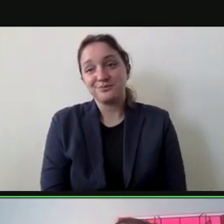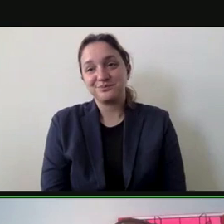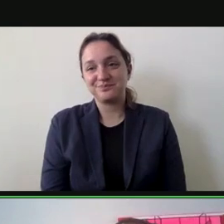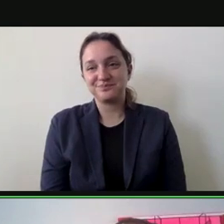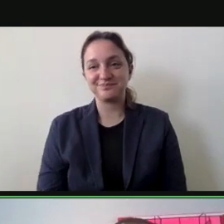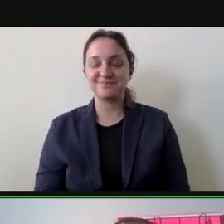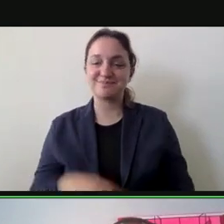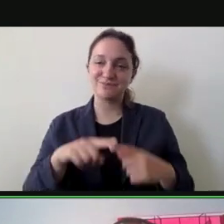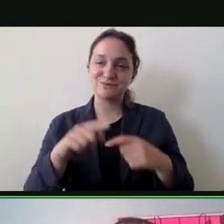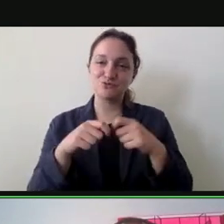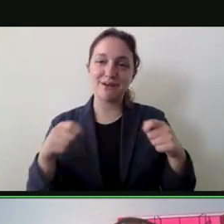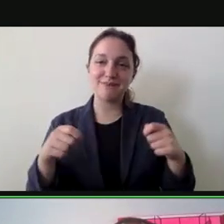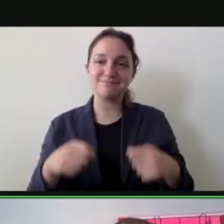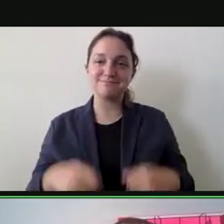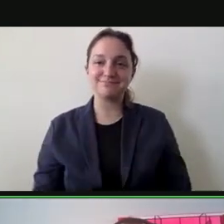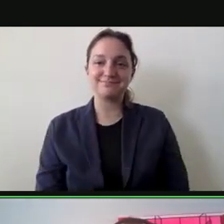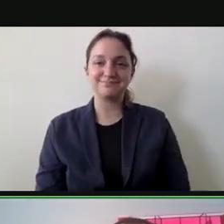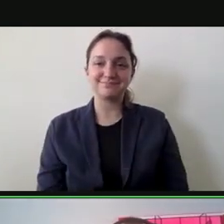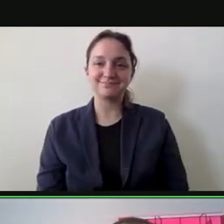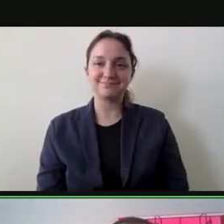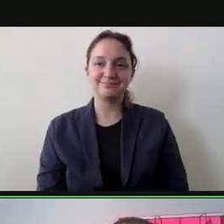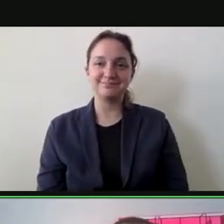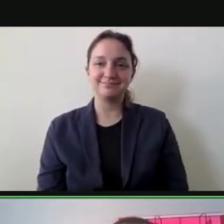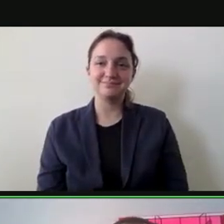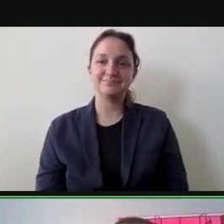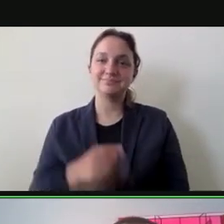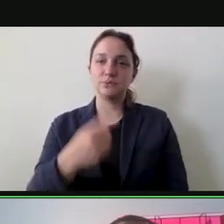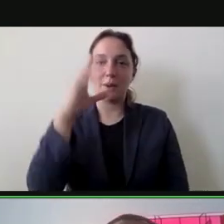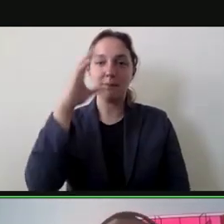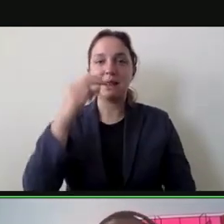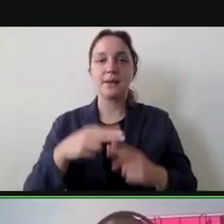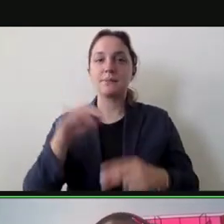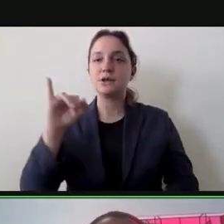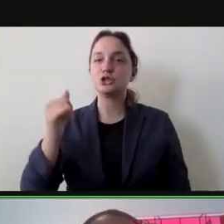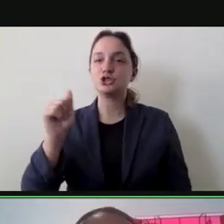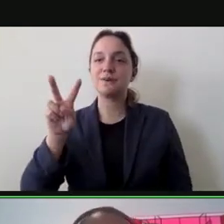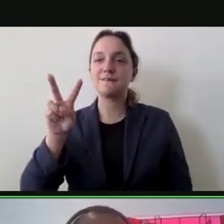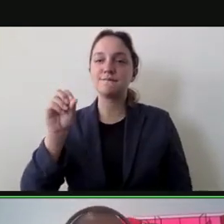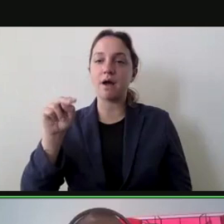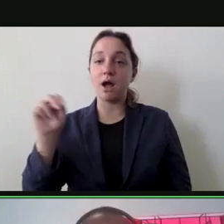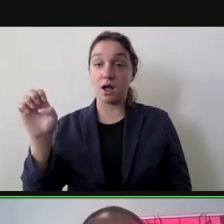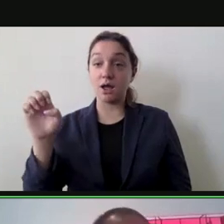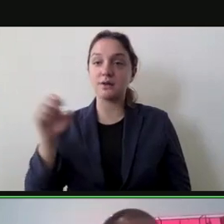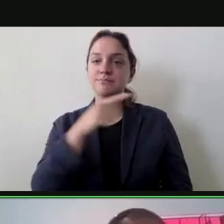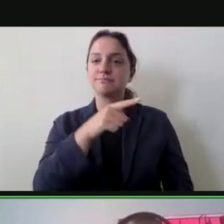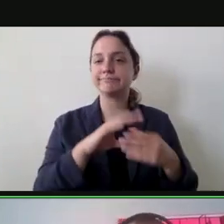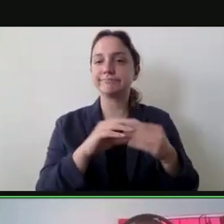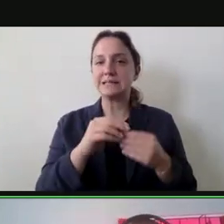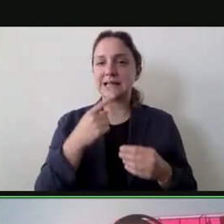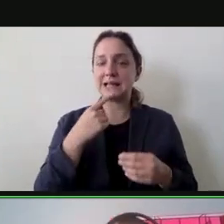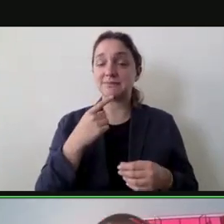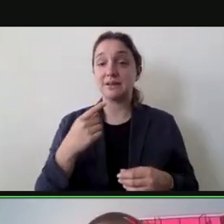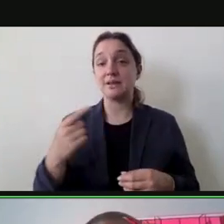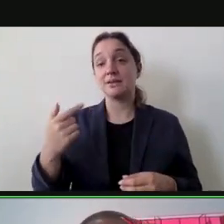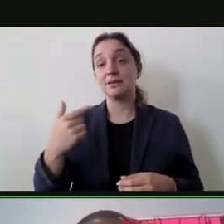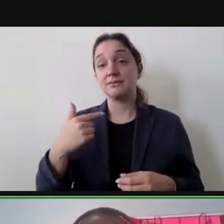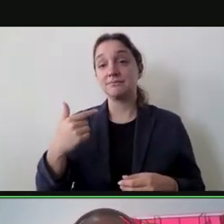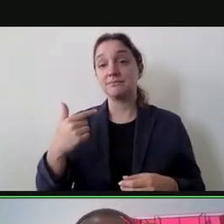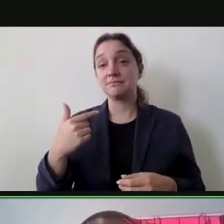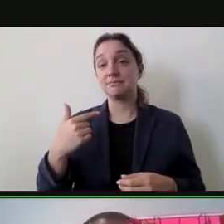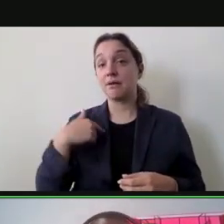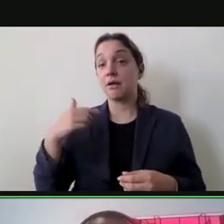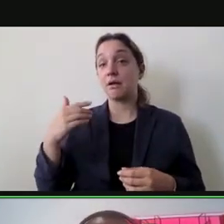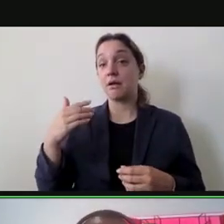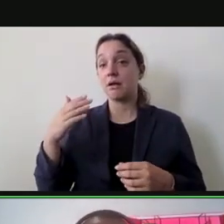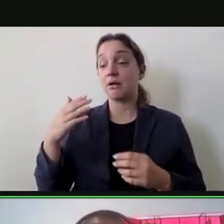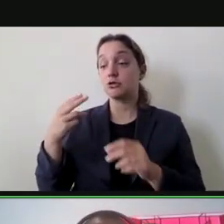wrap, here's a gentleman named Javon. He said before he started working with BlocPower in the Civilian Climate Corps program, he was